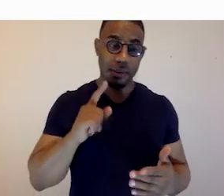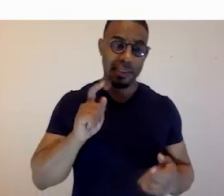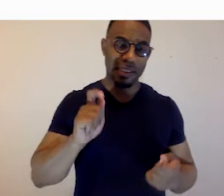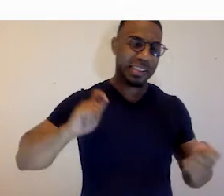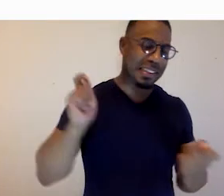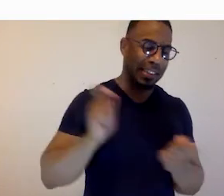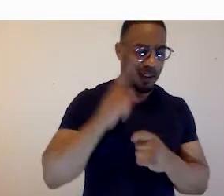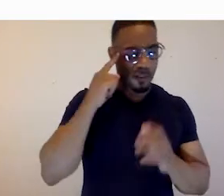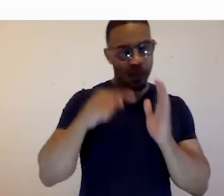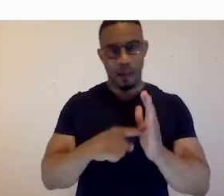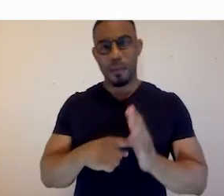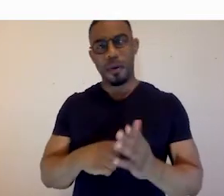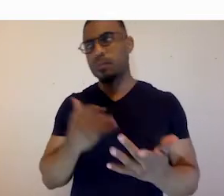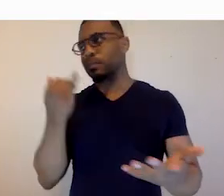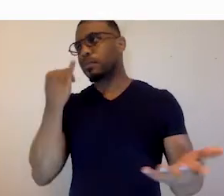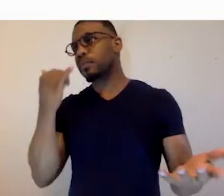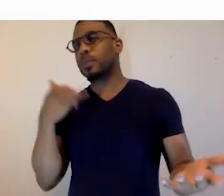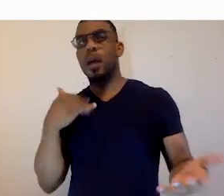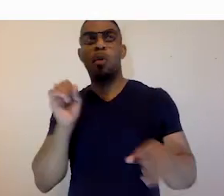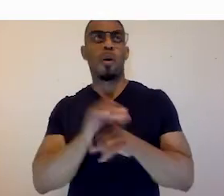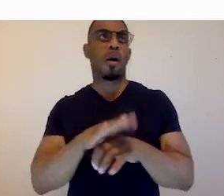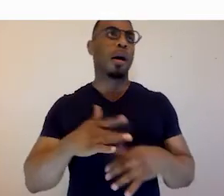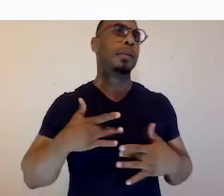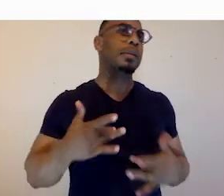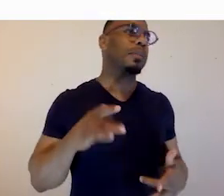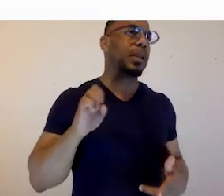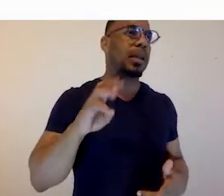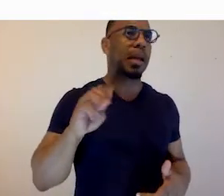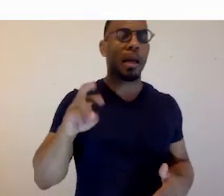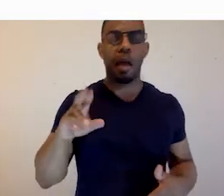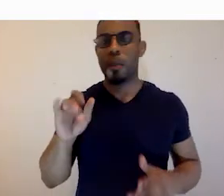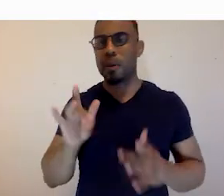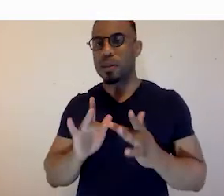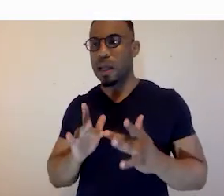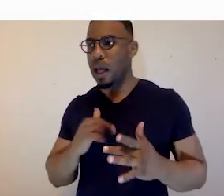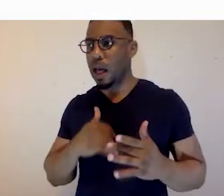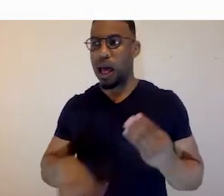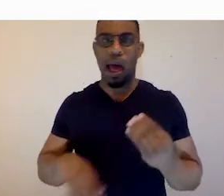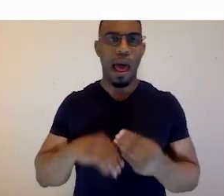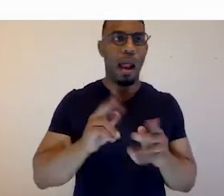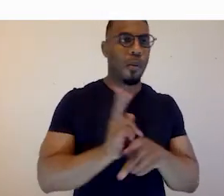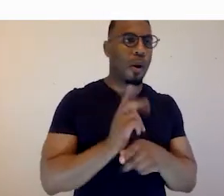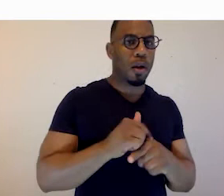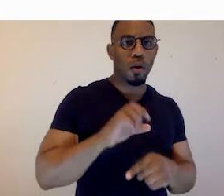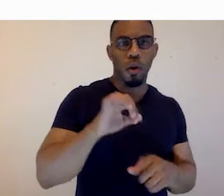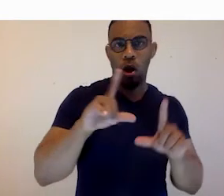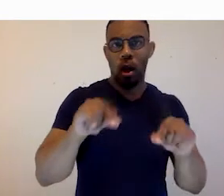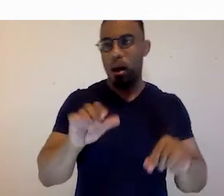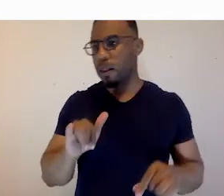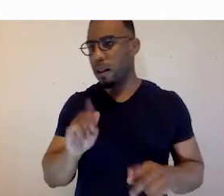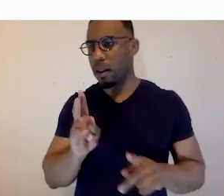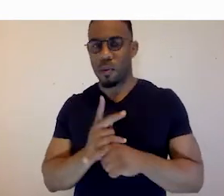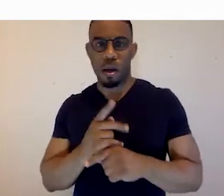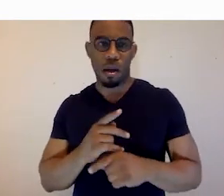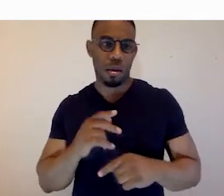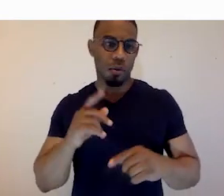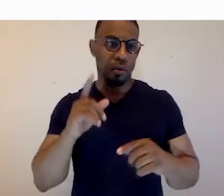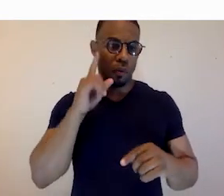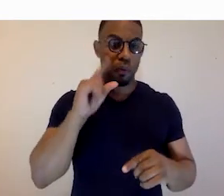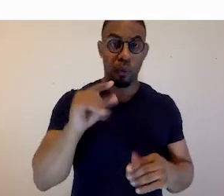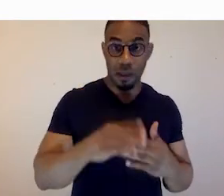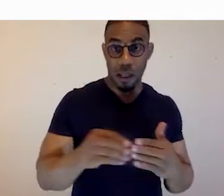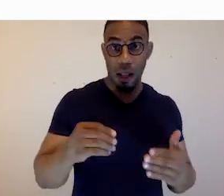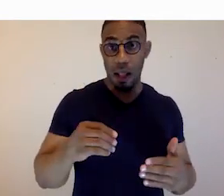exact. For example, let's say I'm working on some typical e-commerce site. I add a product to the cart. That product was $20,